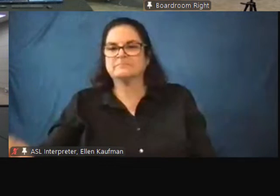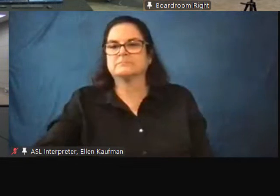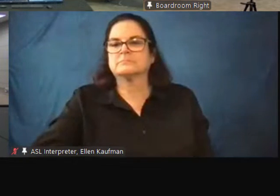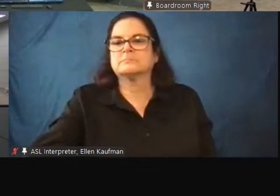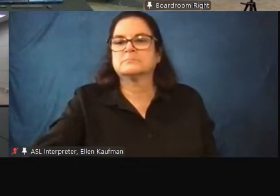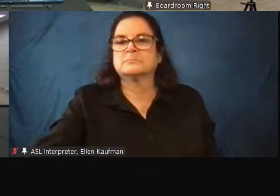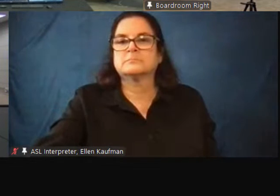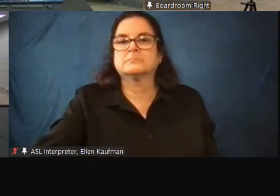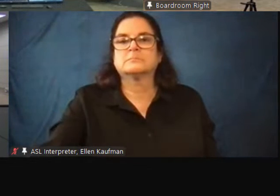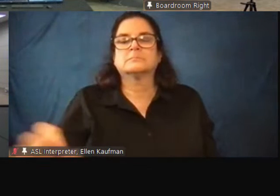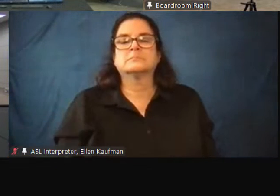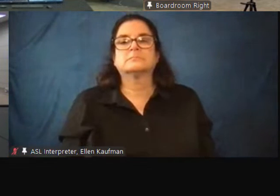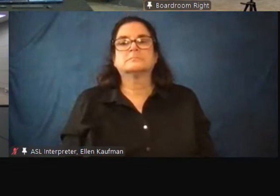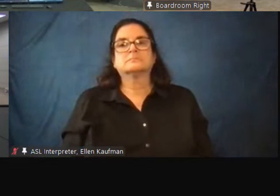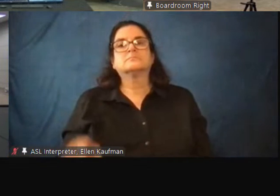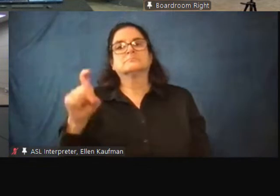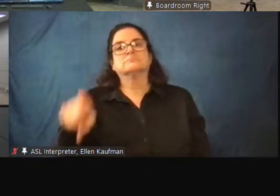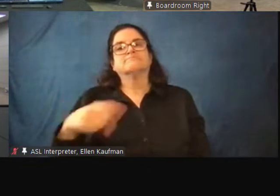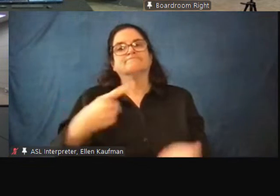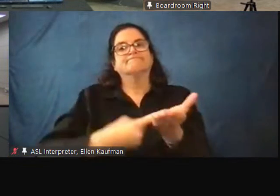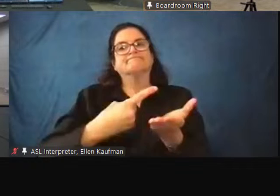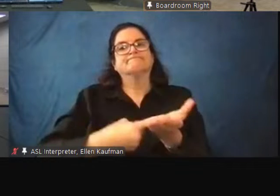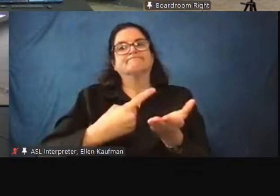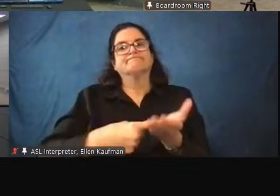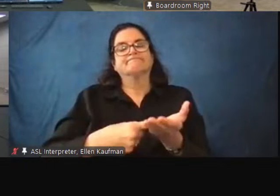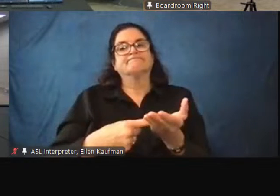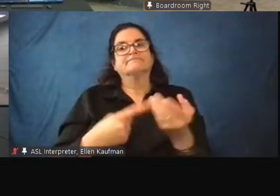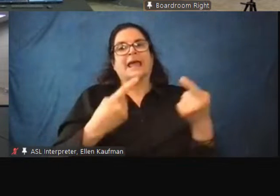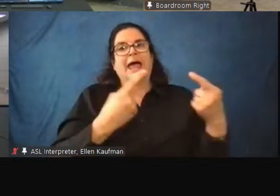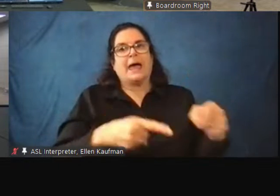2 incidents that occurred over the past 10 days.